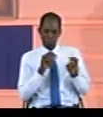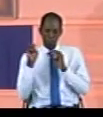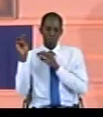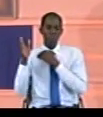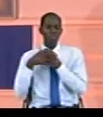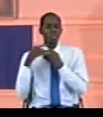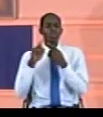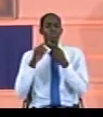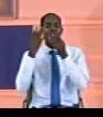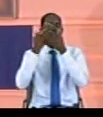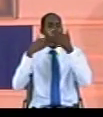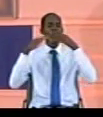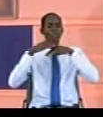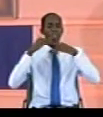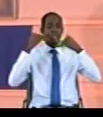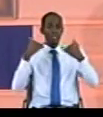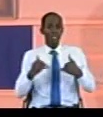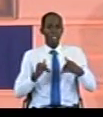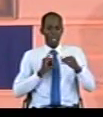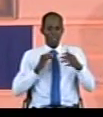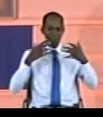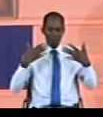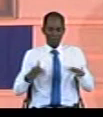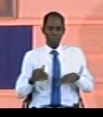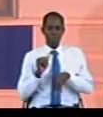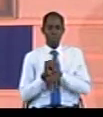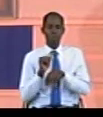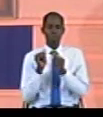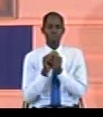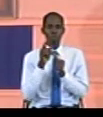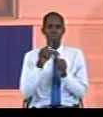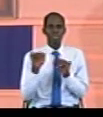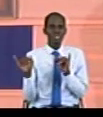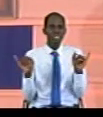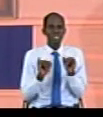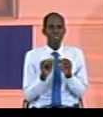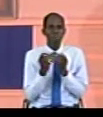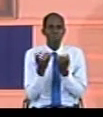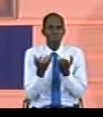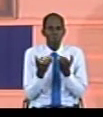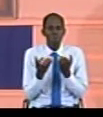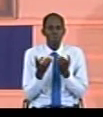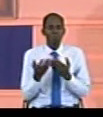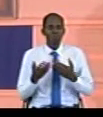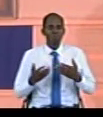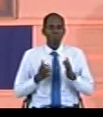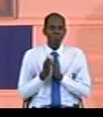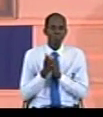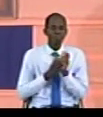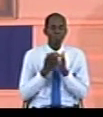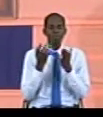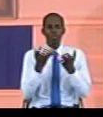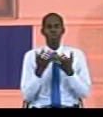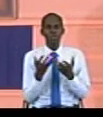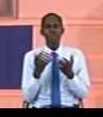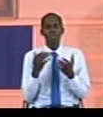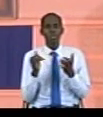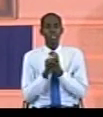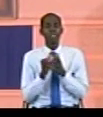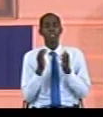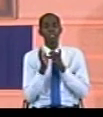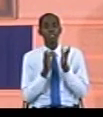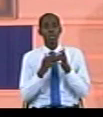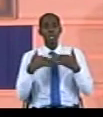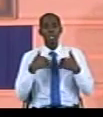I leave the work with you. And the same passion I have, that same passion you ought to have. The same compassion that Jesus had, that